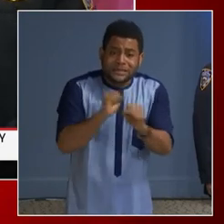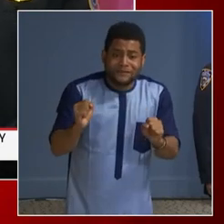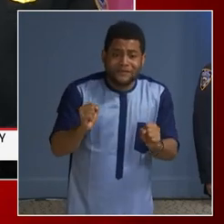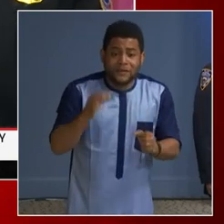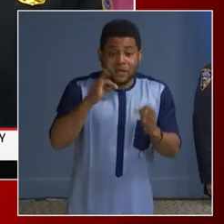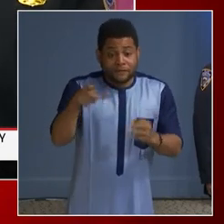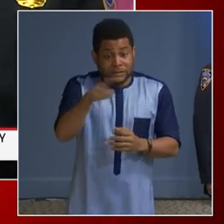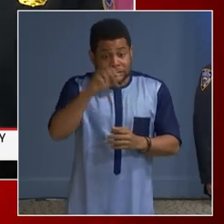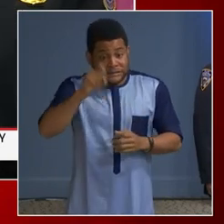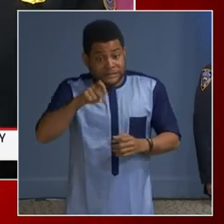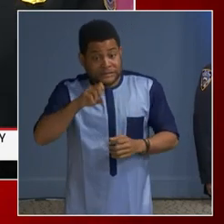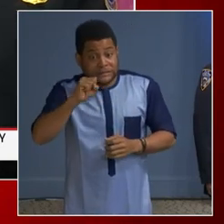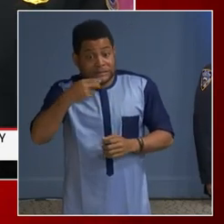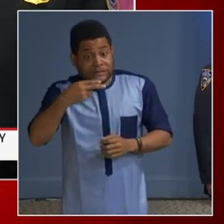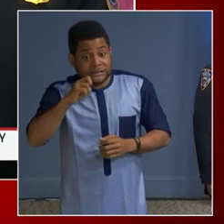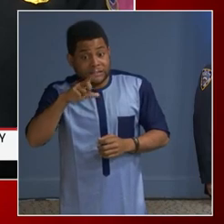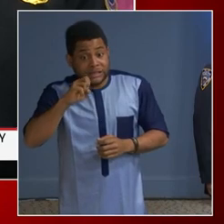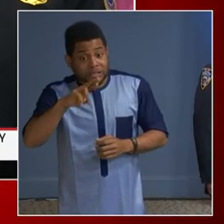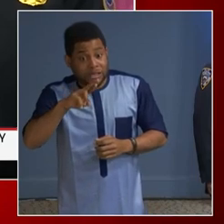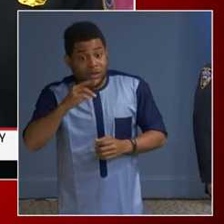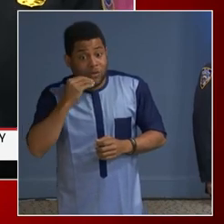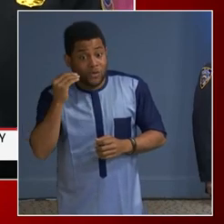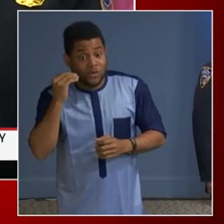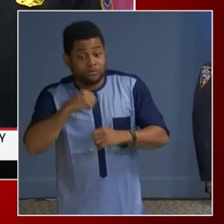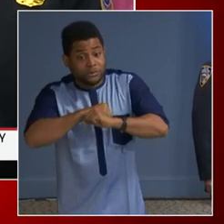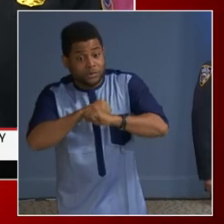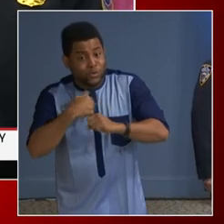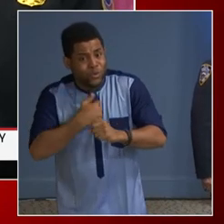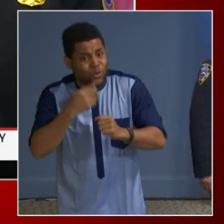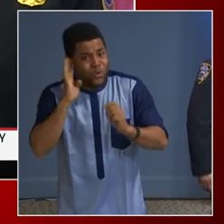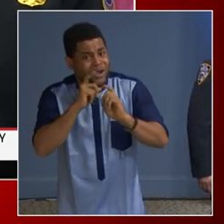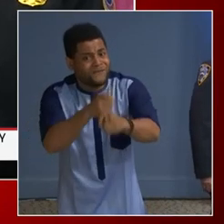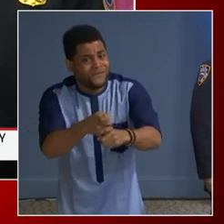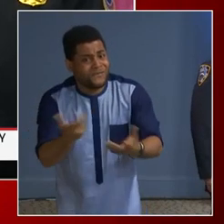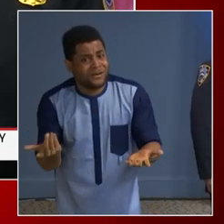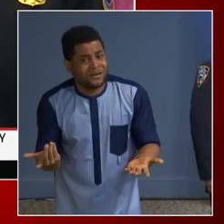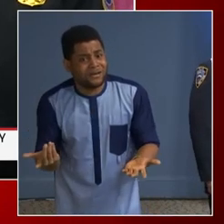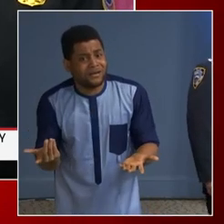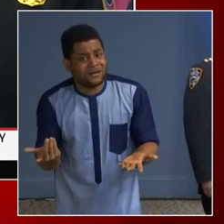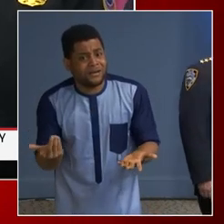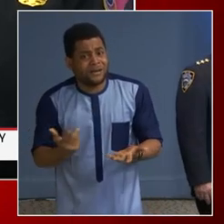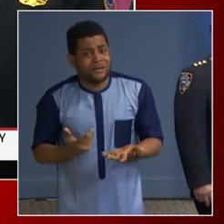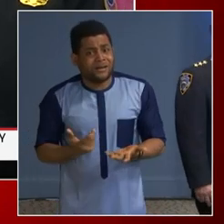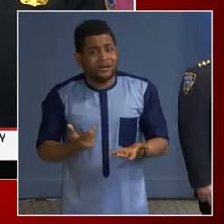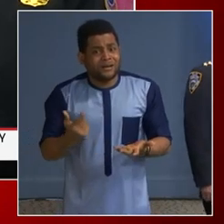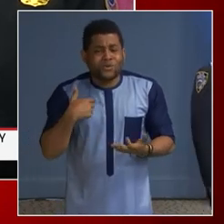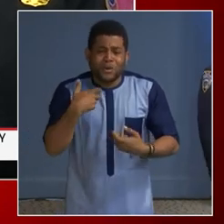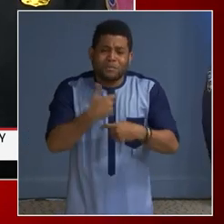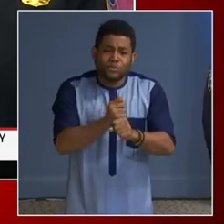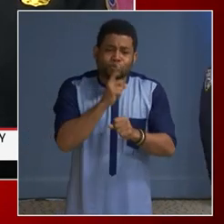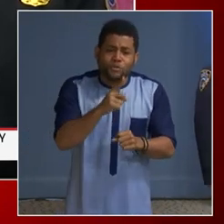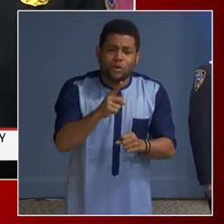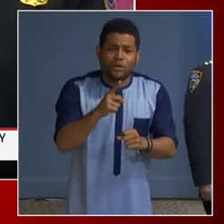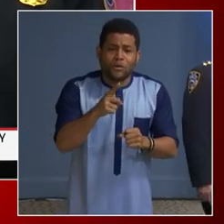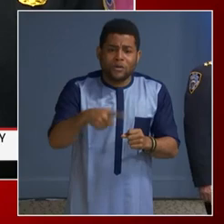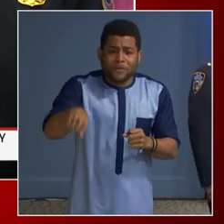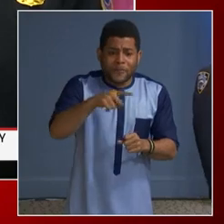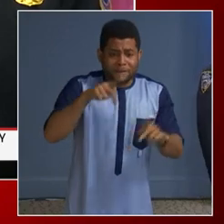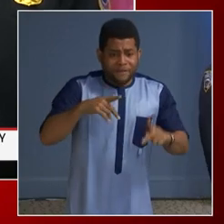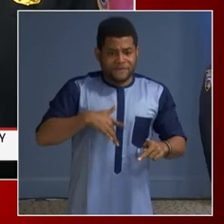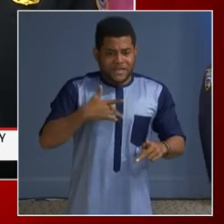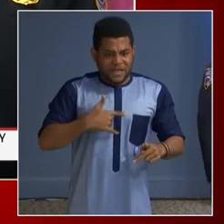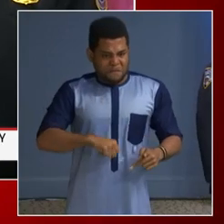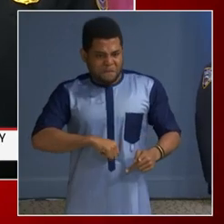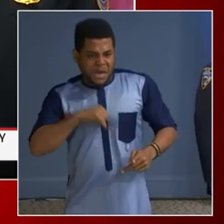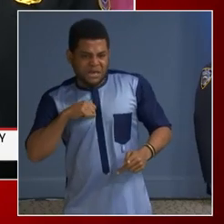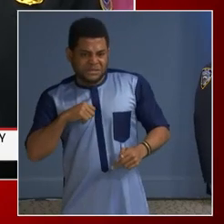shelter. And to even insinuate that giving people the dignity of being in housing will